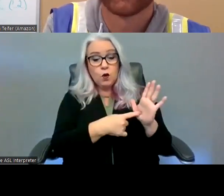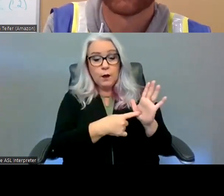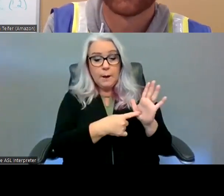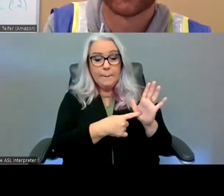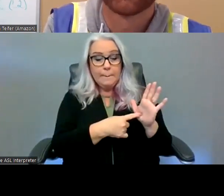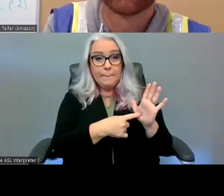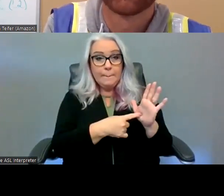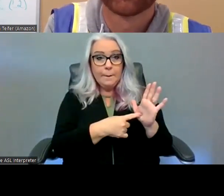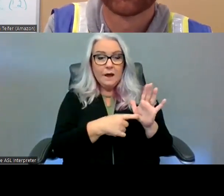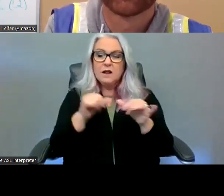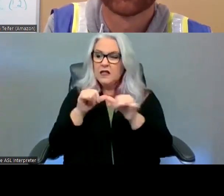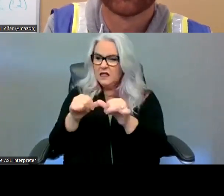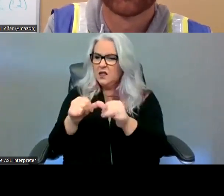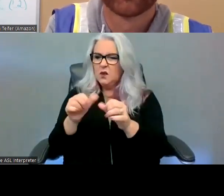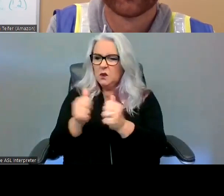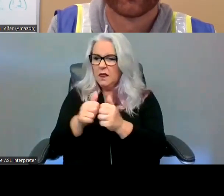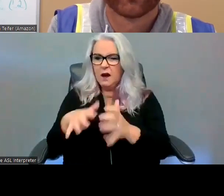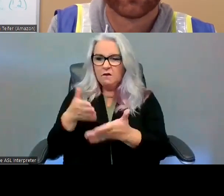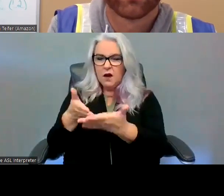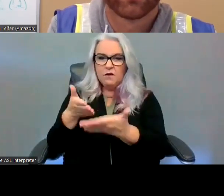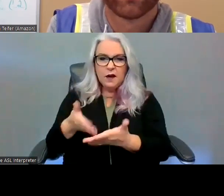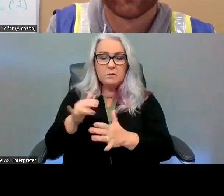continue without verifying.